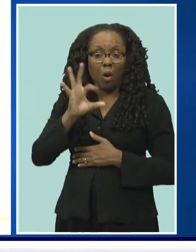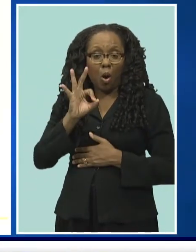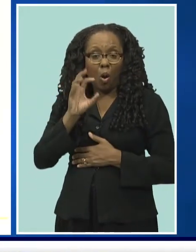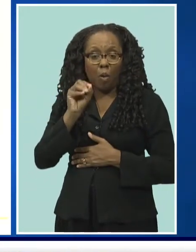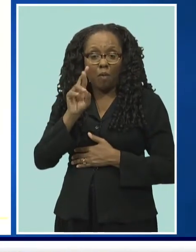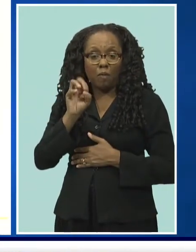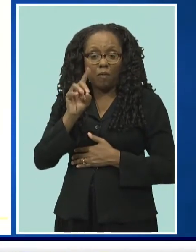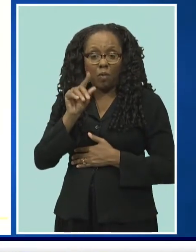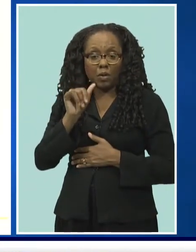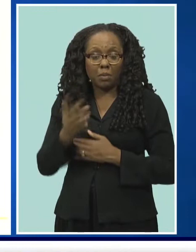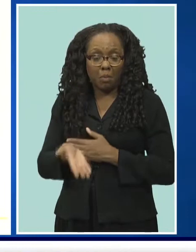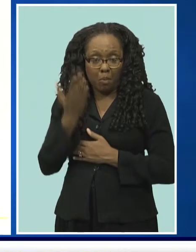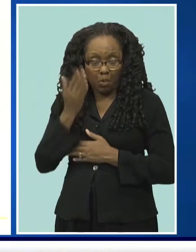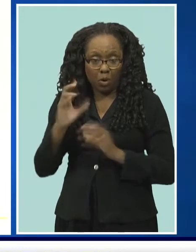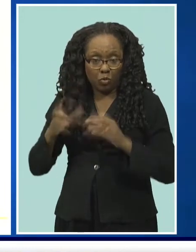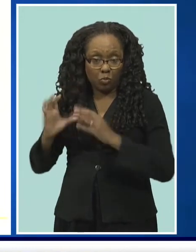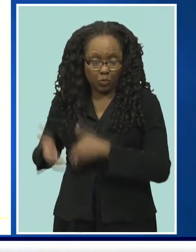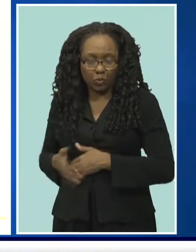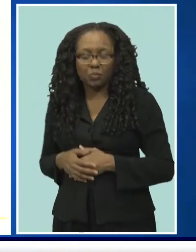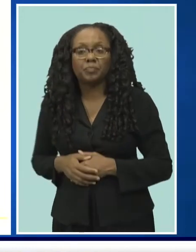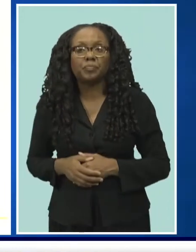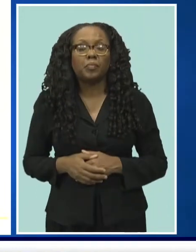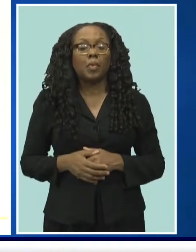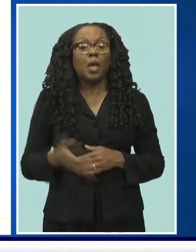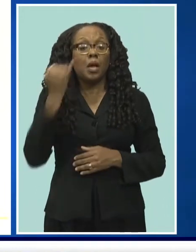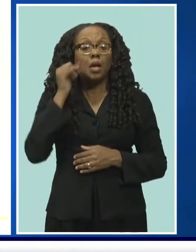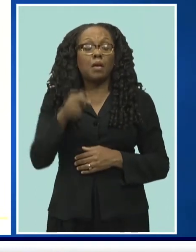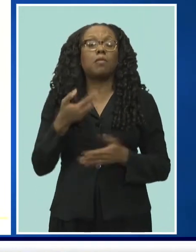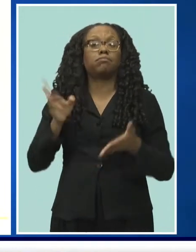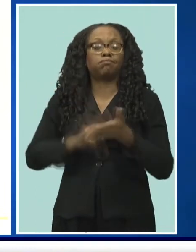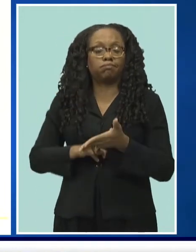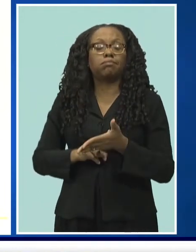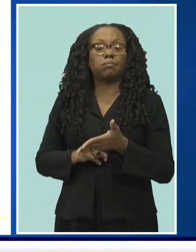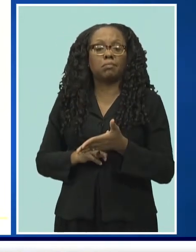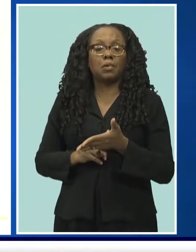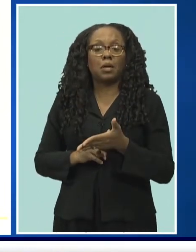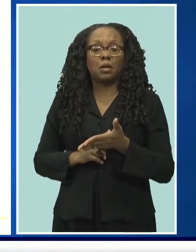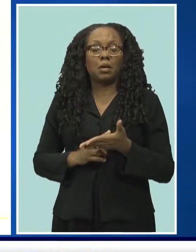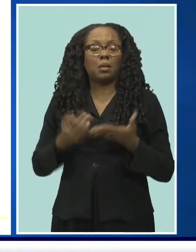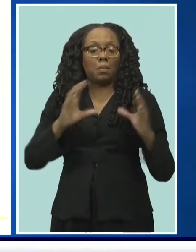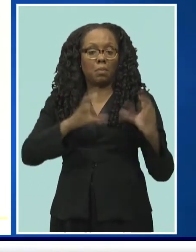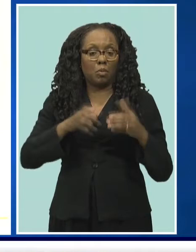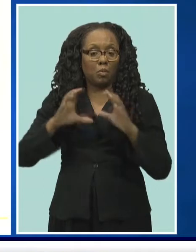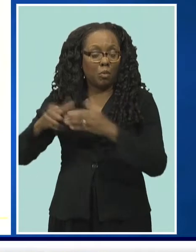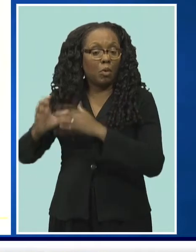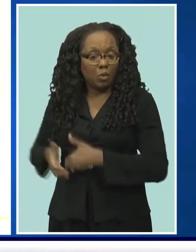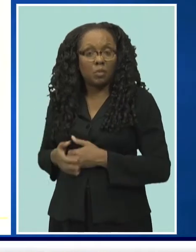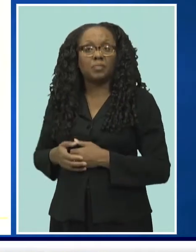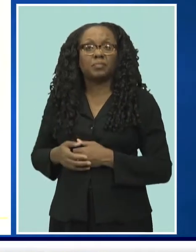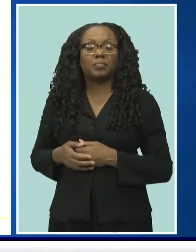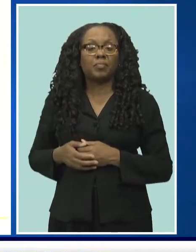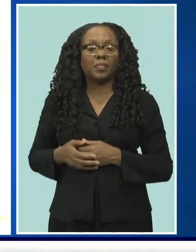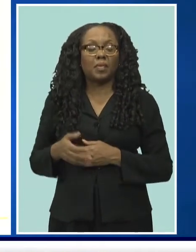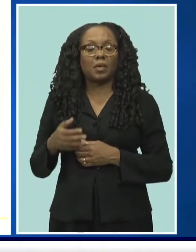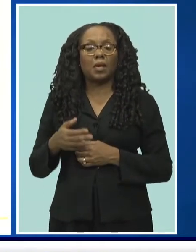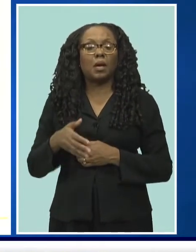of $10,000 would also be provided for all registered and qualifying Grand Kadooment bands, and for the first time